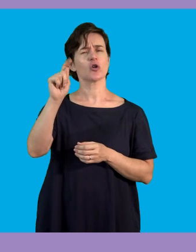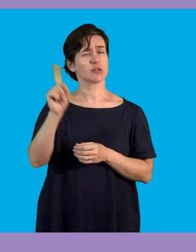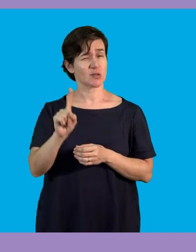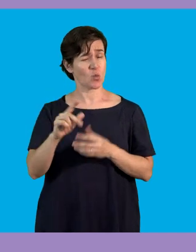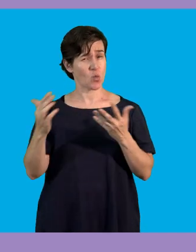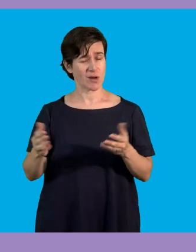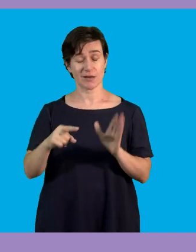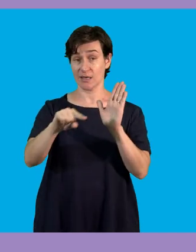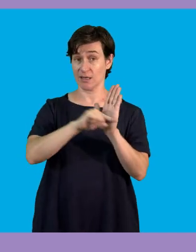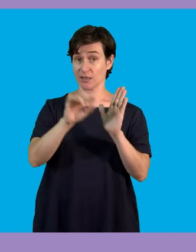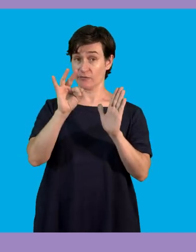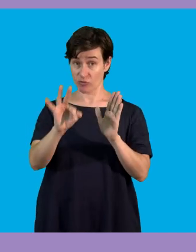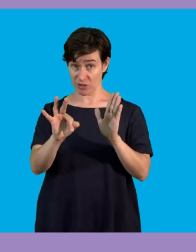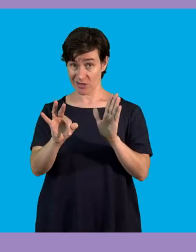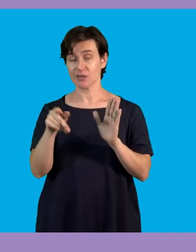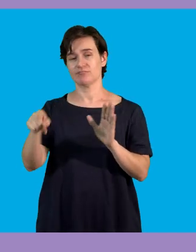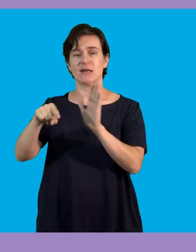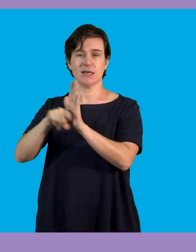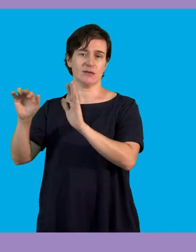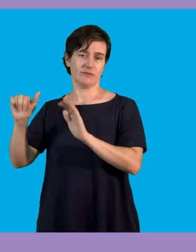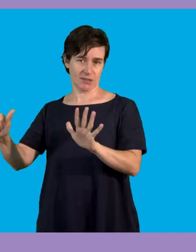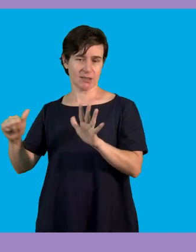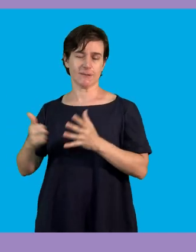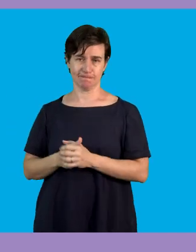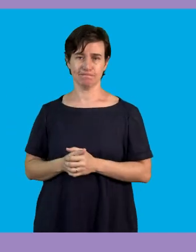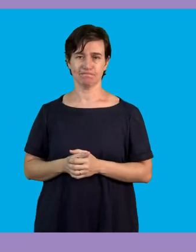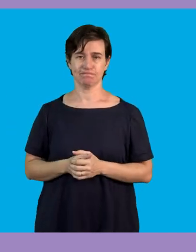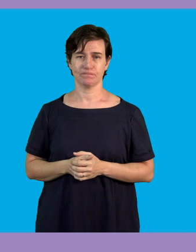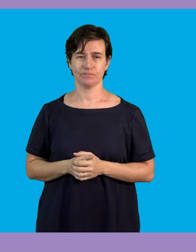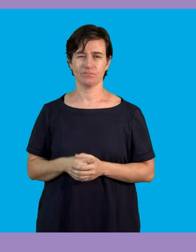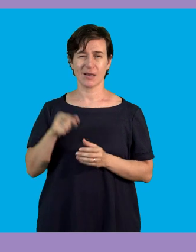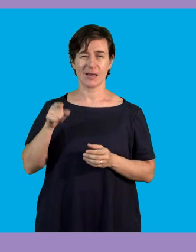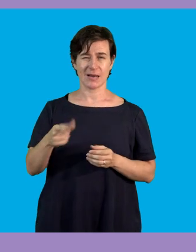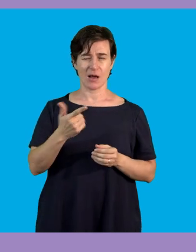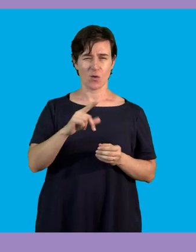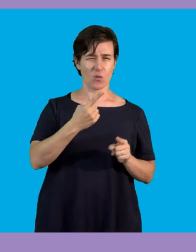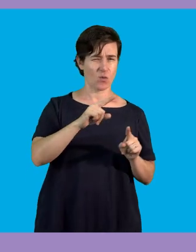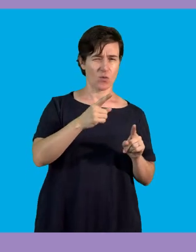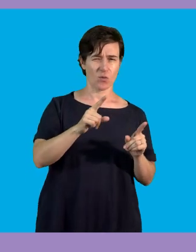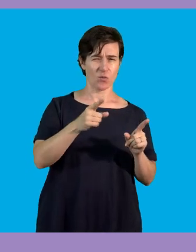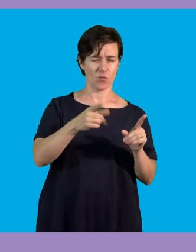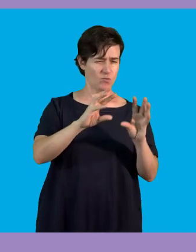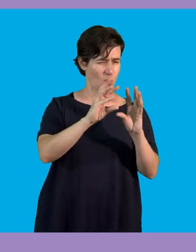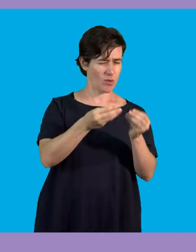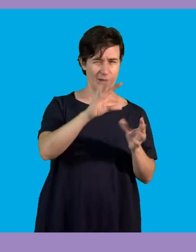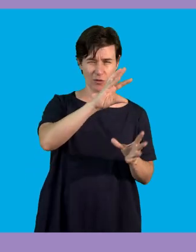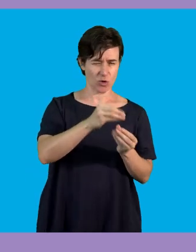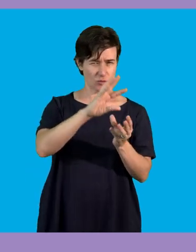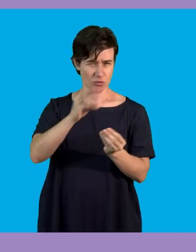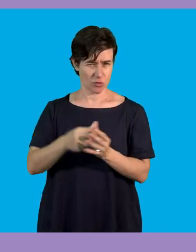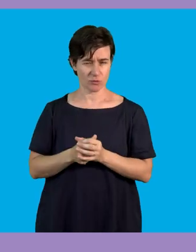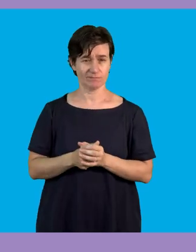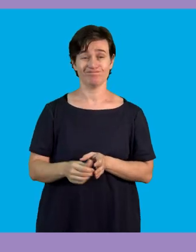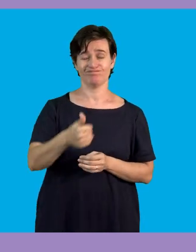terms are negative 3 and negative 6. Now let's add up the like